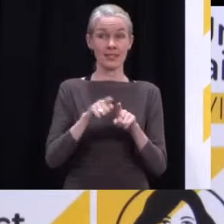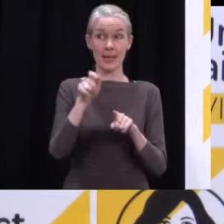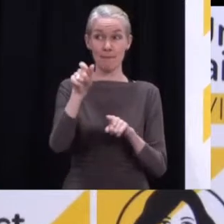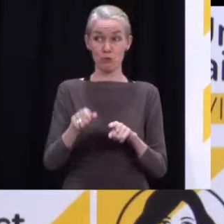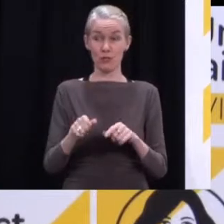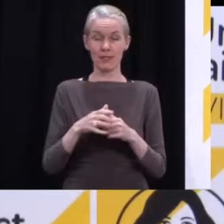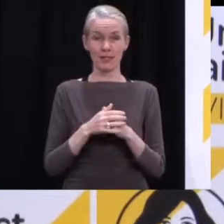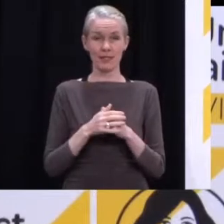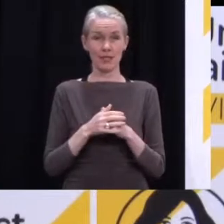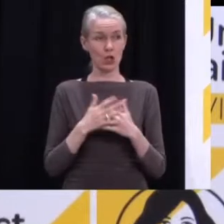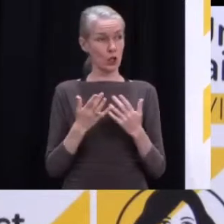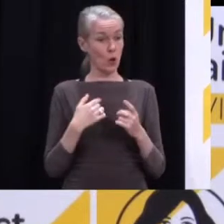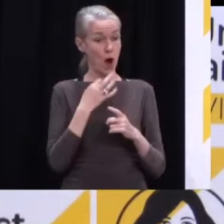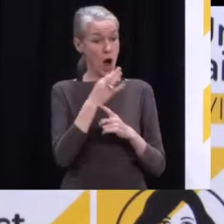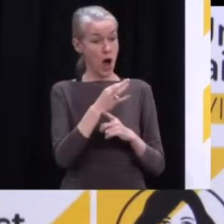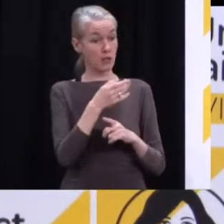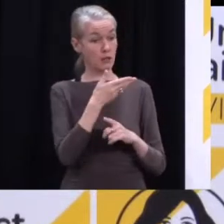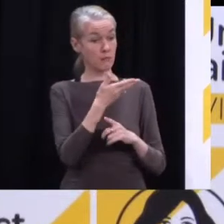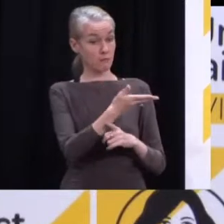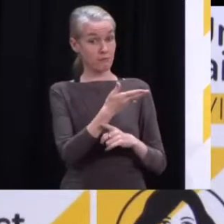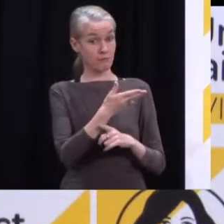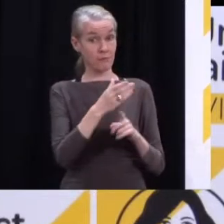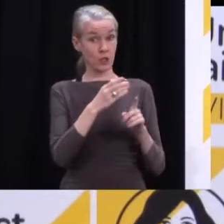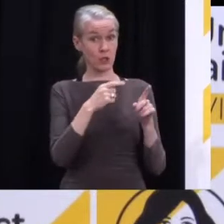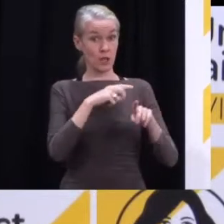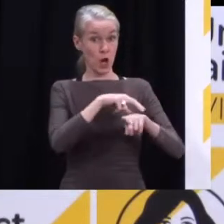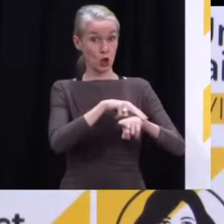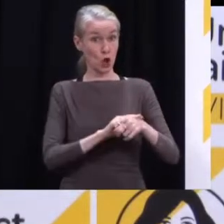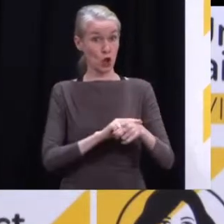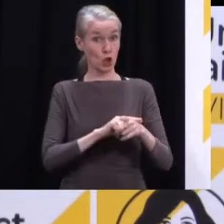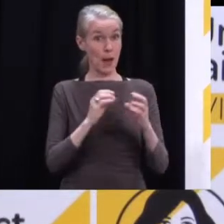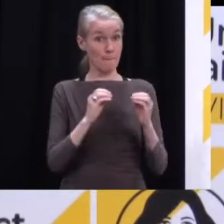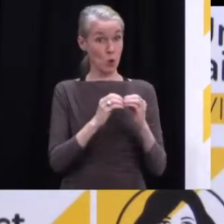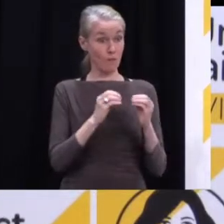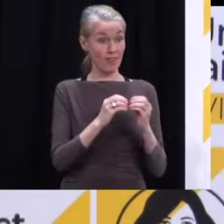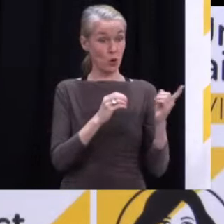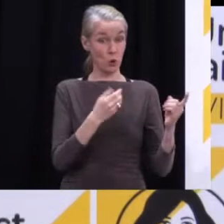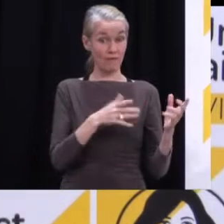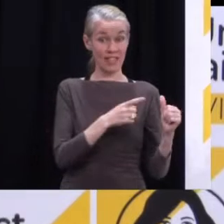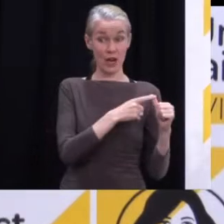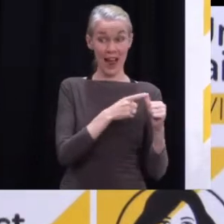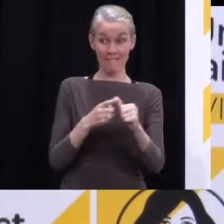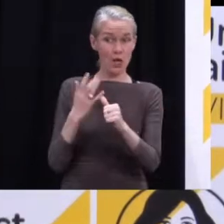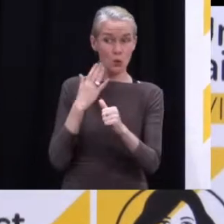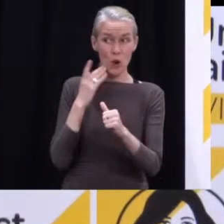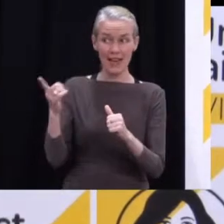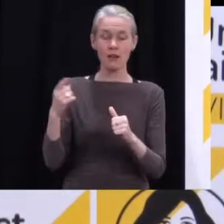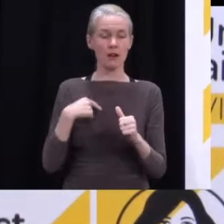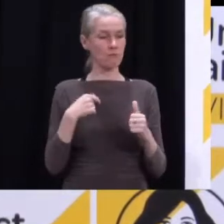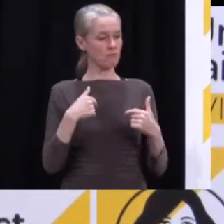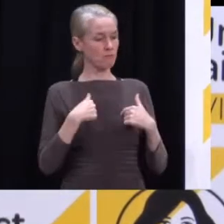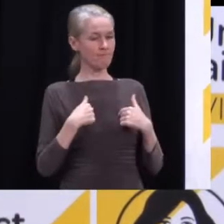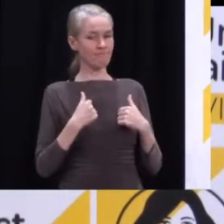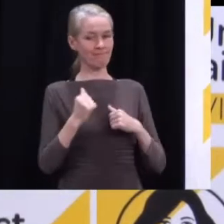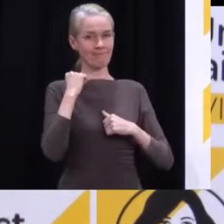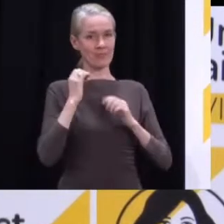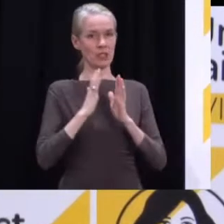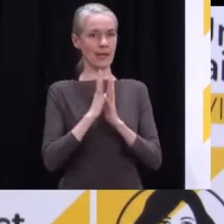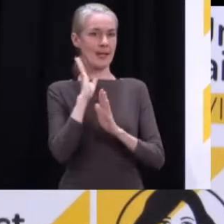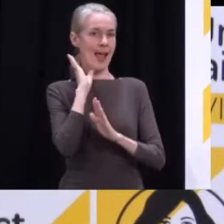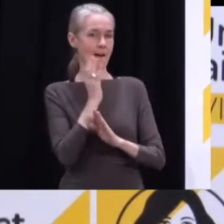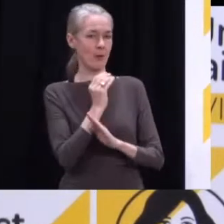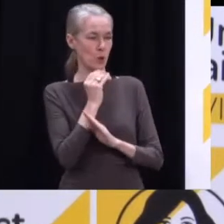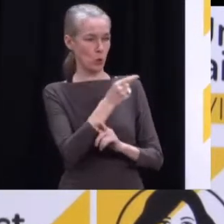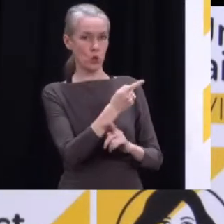Dr. Bloomfield, did you advise the government that those... I verbally received that on Sunday, late Sunday afternoon. Phil, would you release